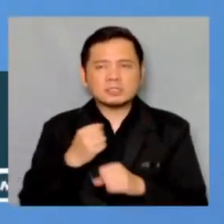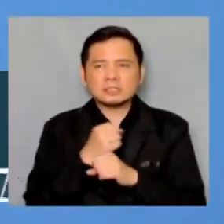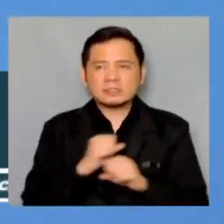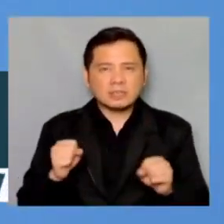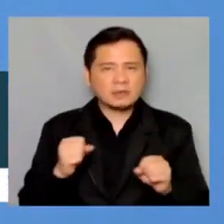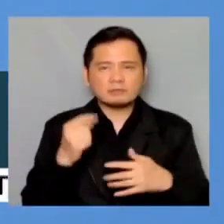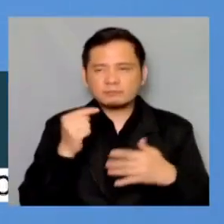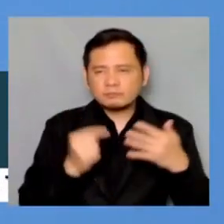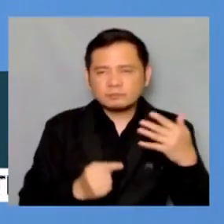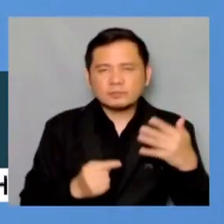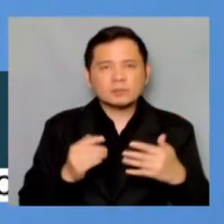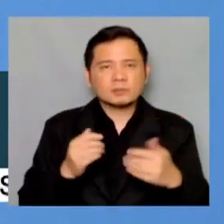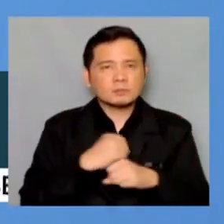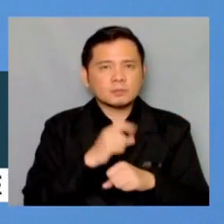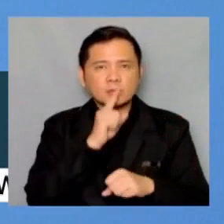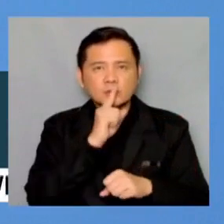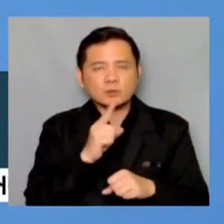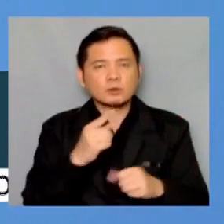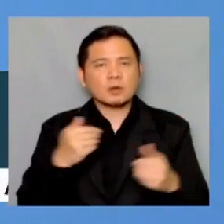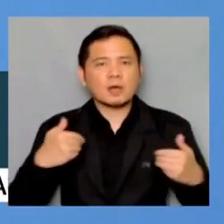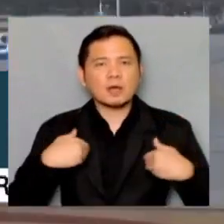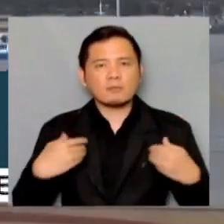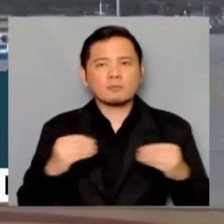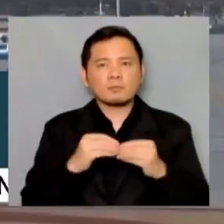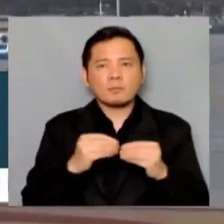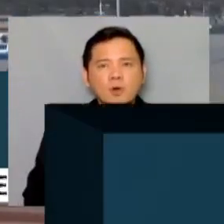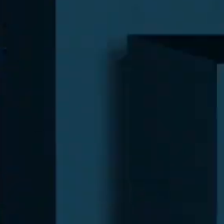create a regional sphere of influence.